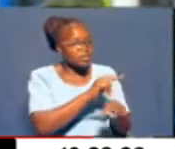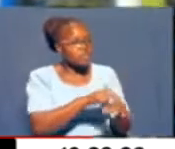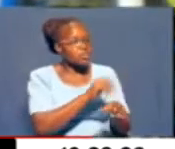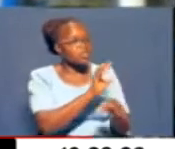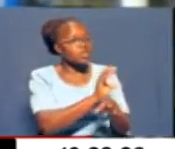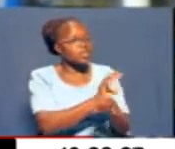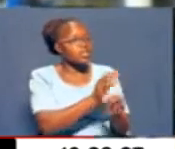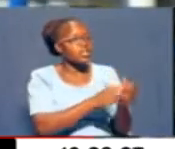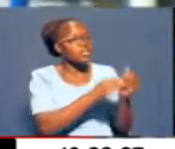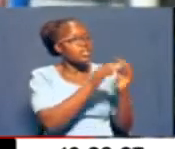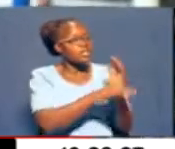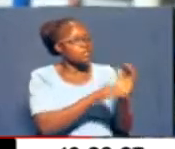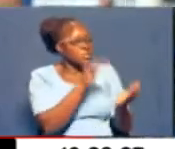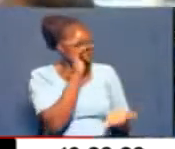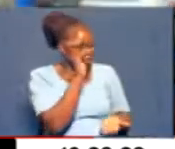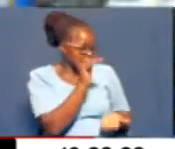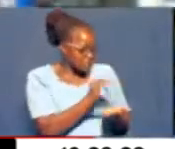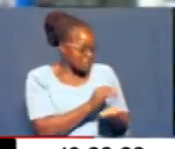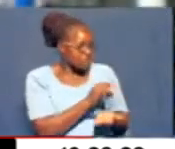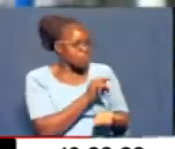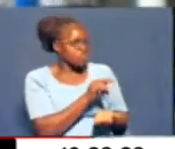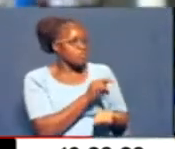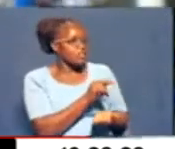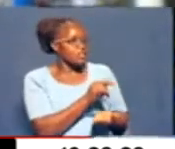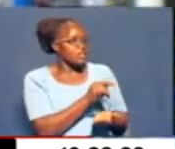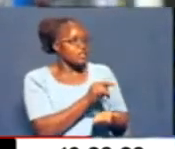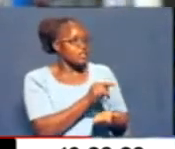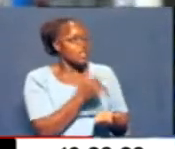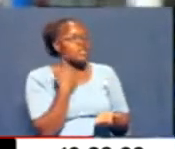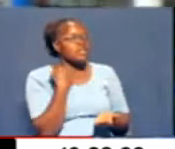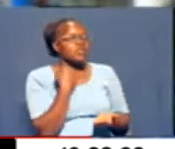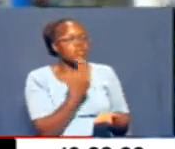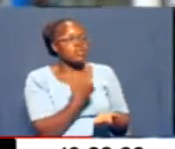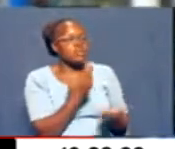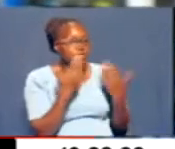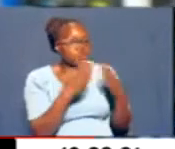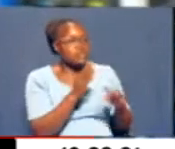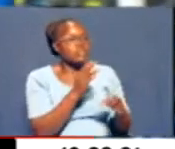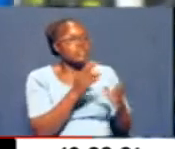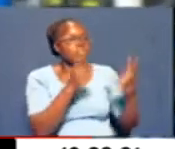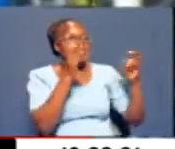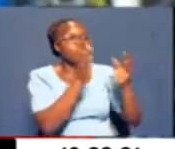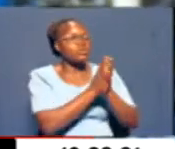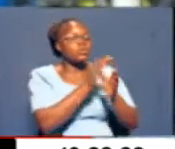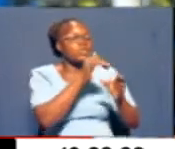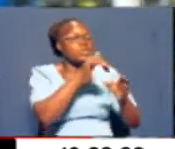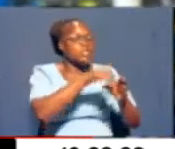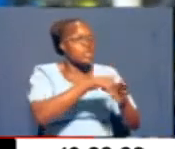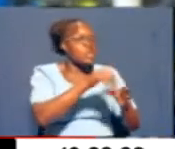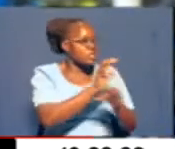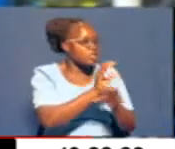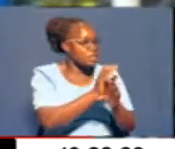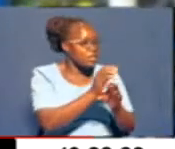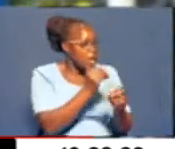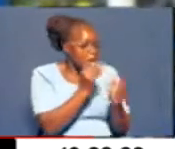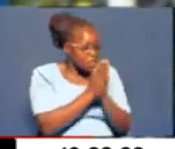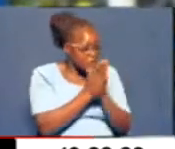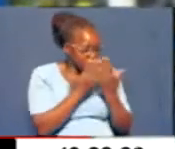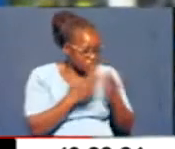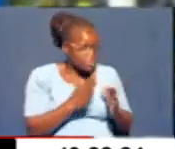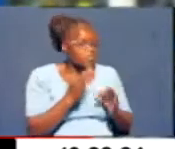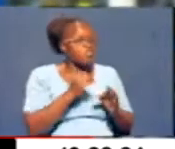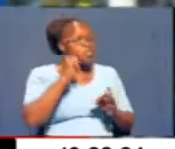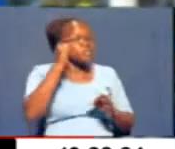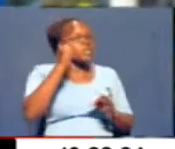should reduce this to, let's finish issues of the church within the church, do the prayers and finish the prayers. If the politicians want to speak, let them